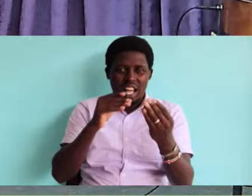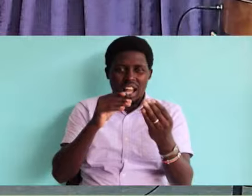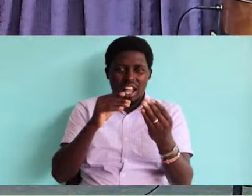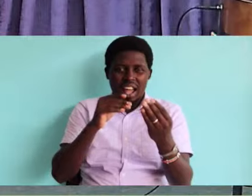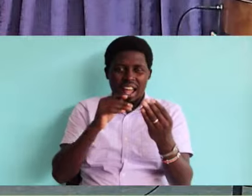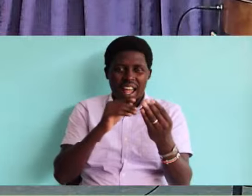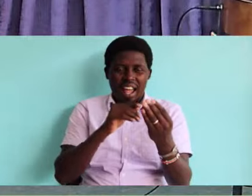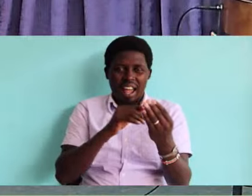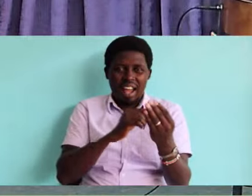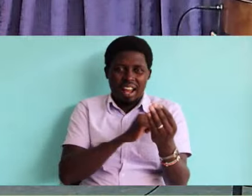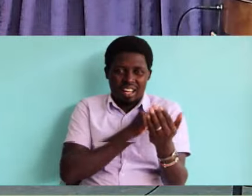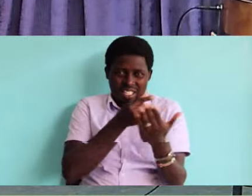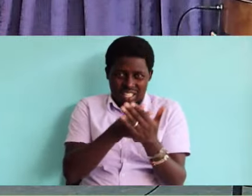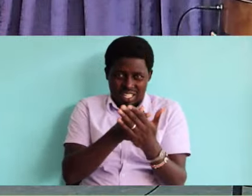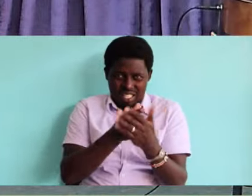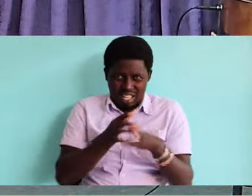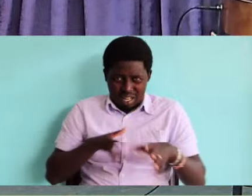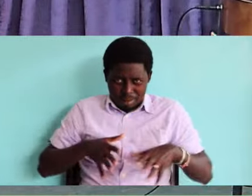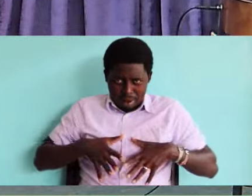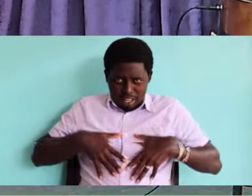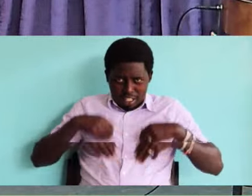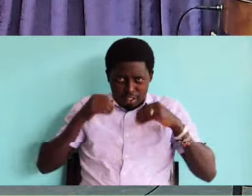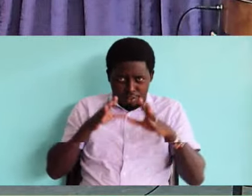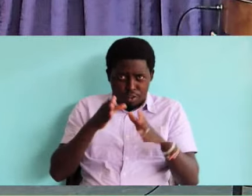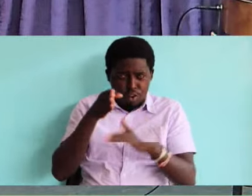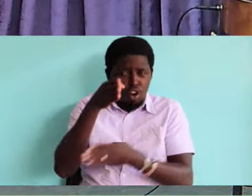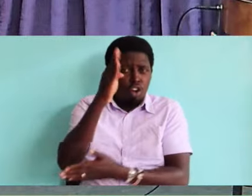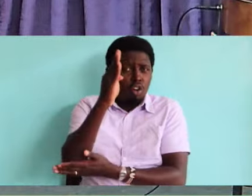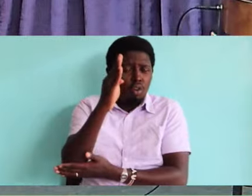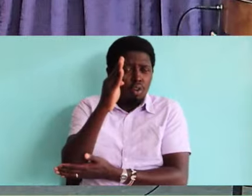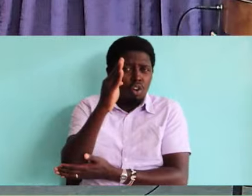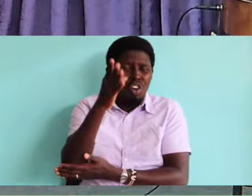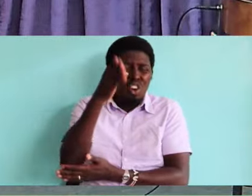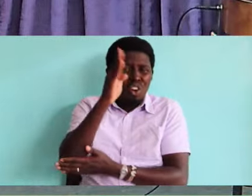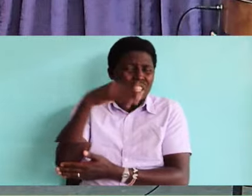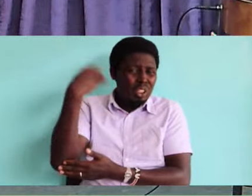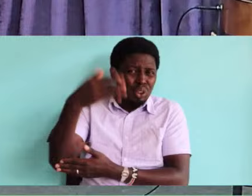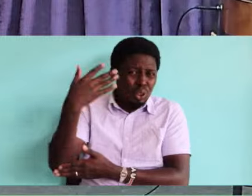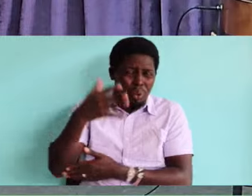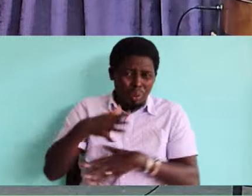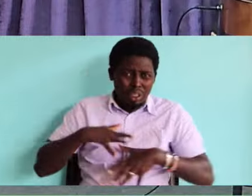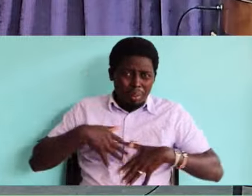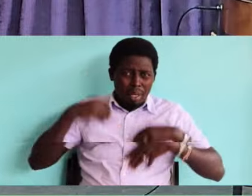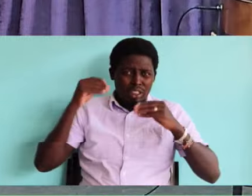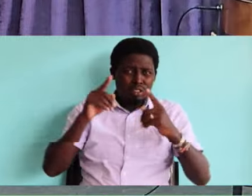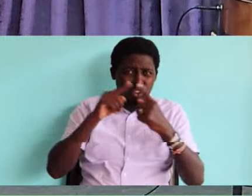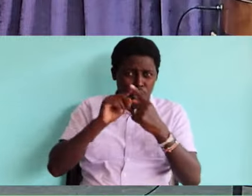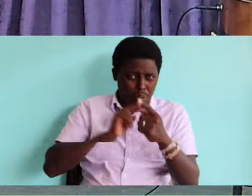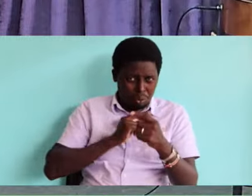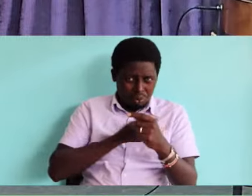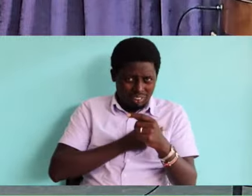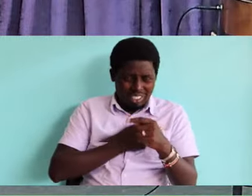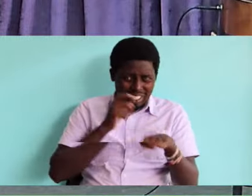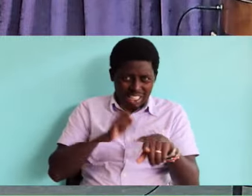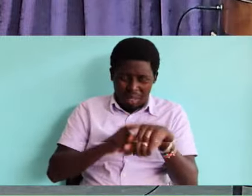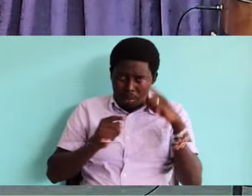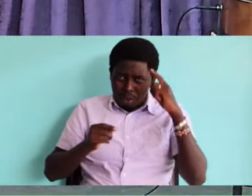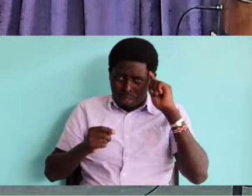God. And this is this understanding of our God as merciful and gracious, as we think